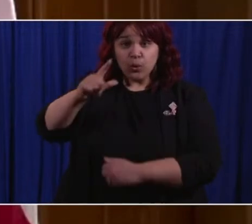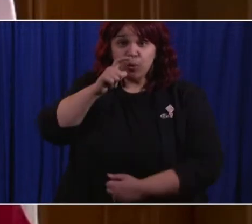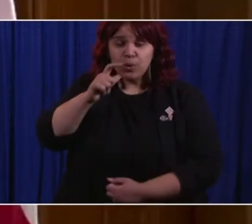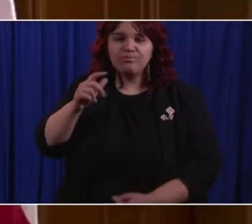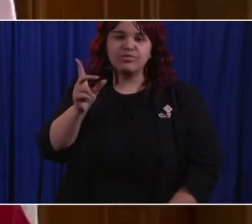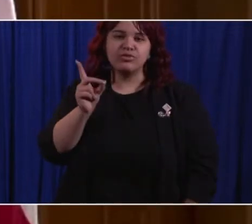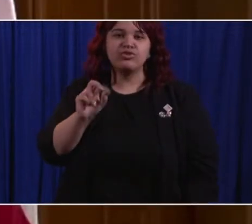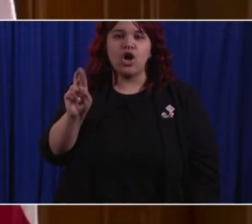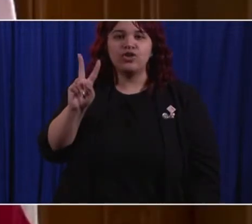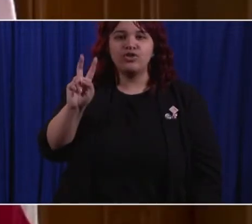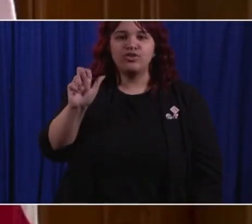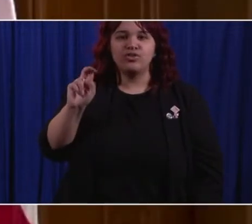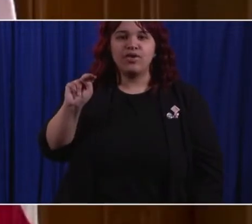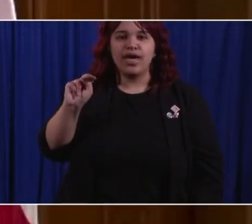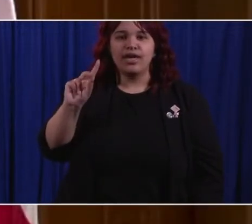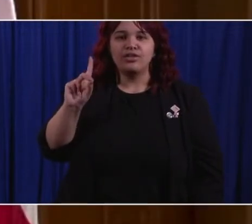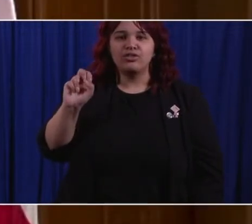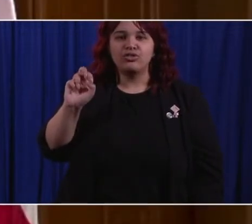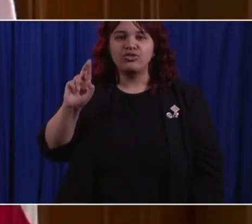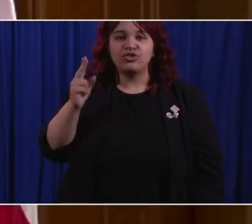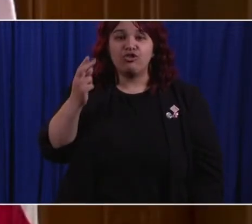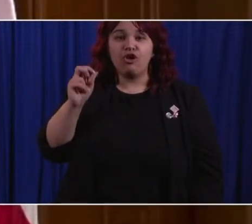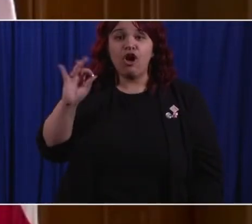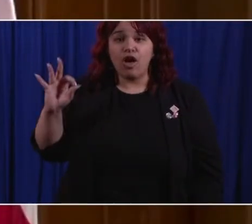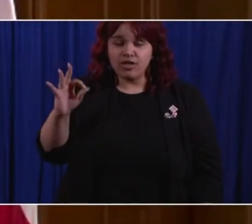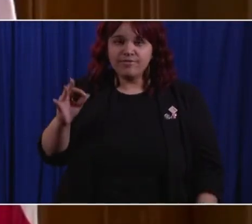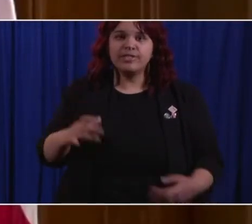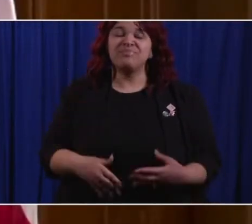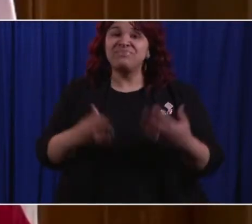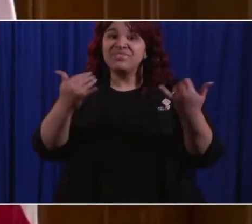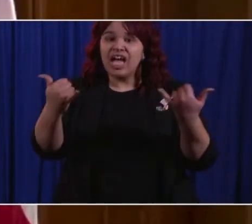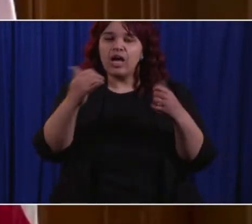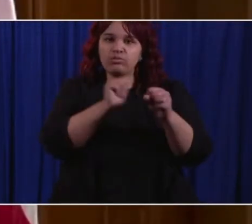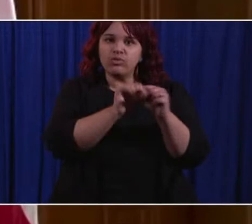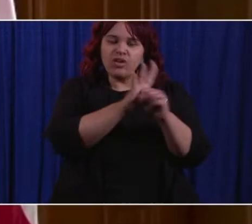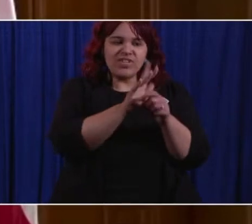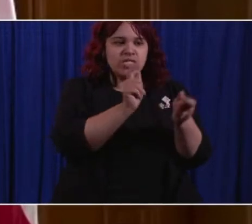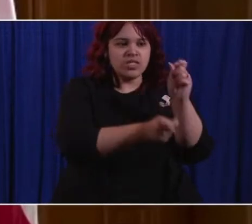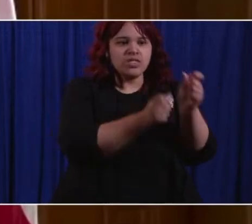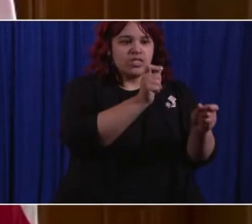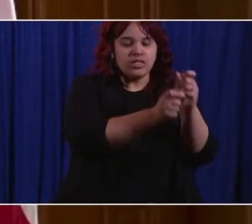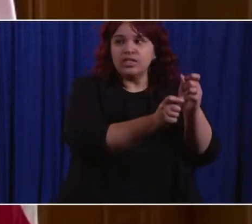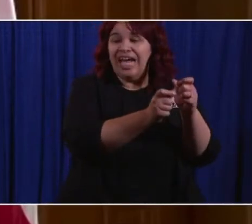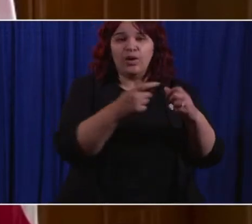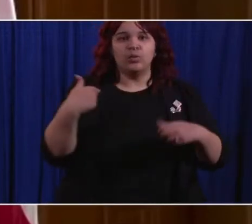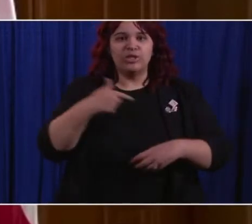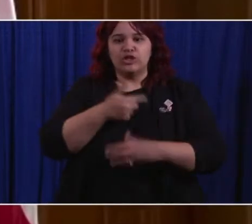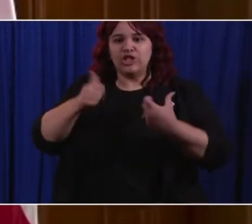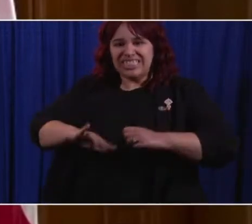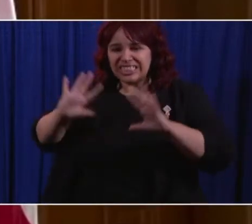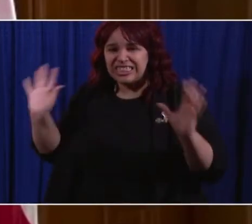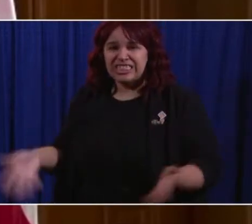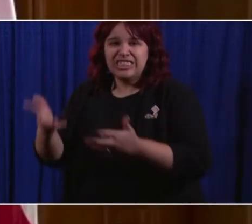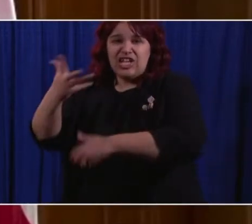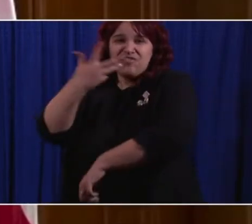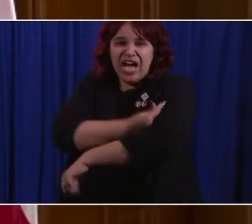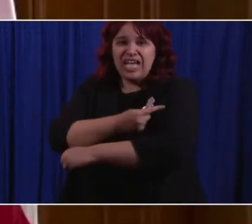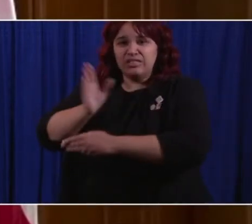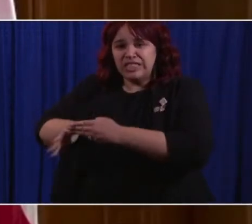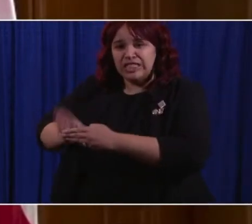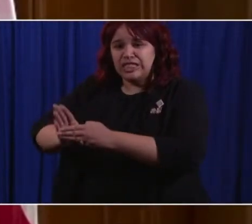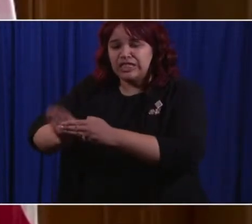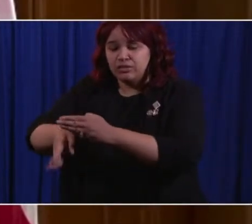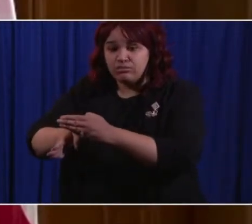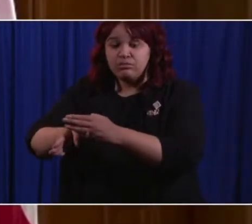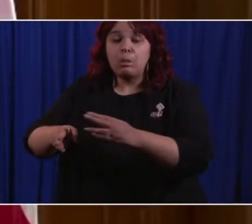to vaccinate Ohioans as the variant kind of continues to spread. At a little over 33% of the population